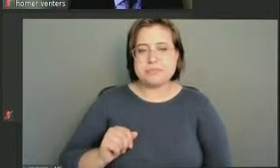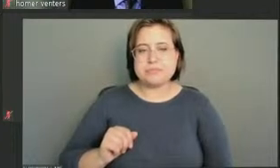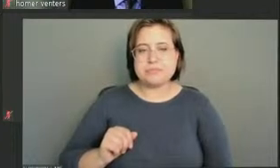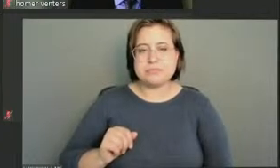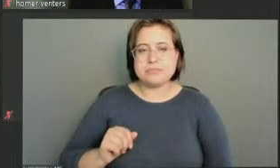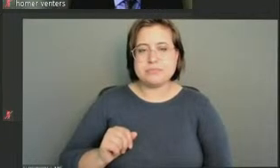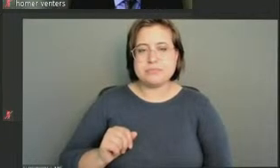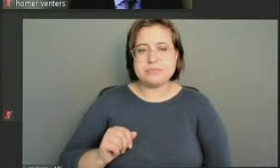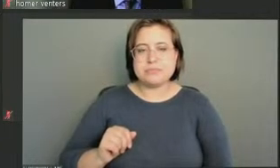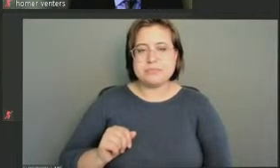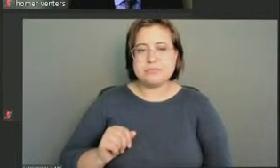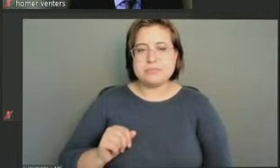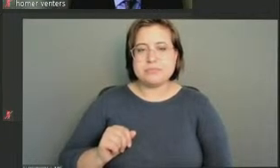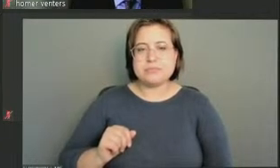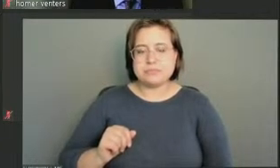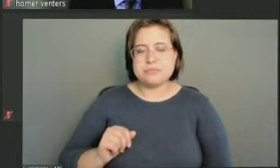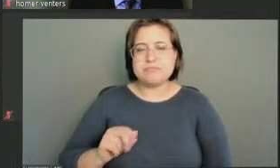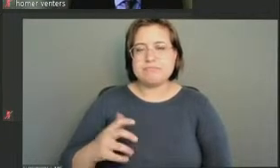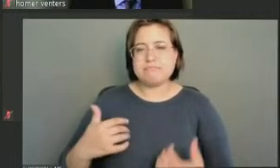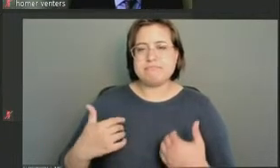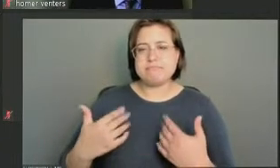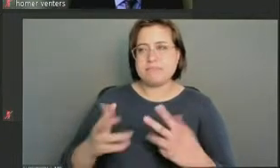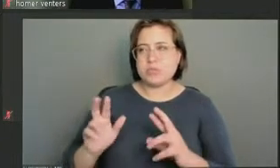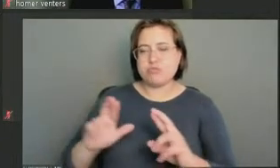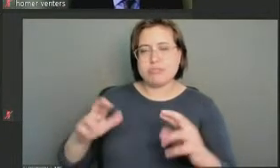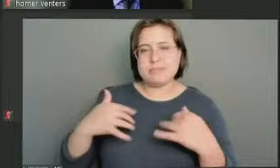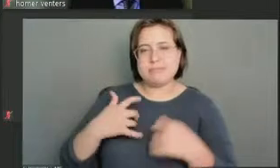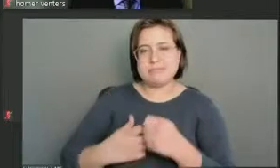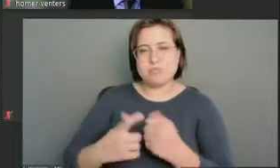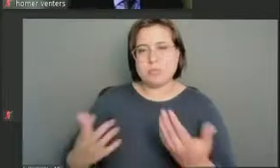Okay. Madam Chair, we have a quorum for the meeting.